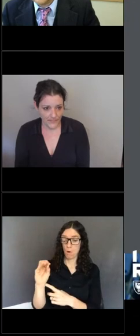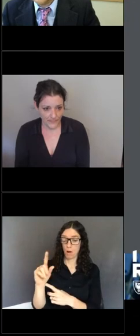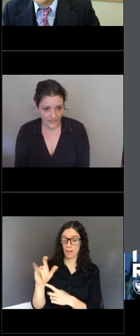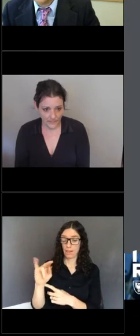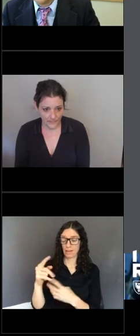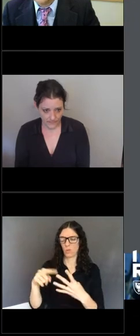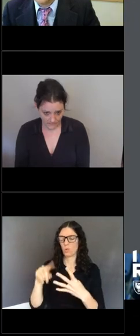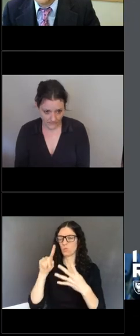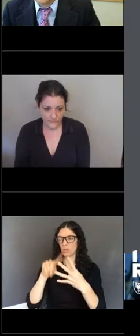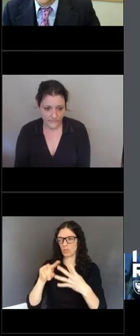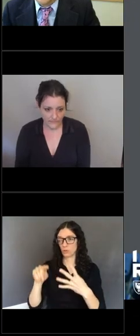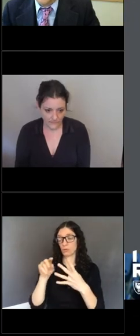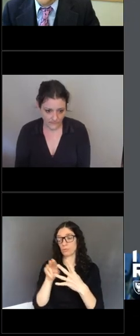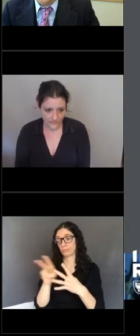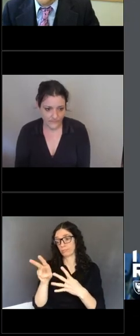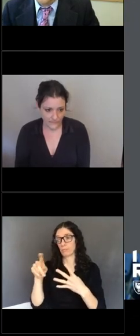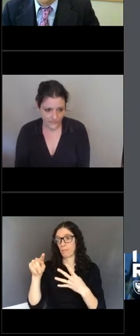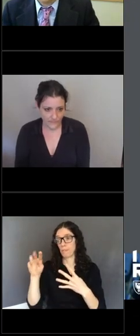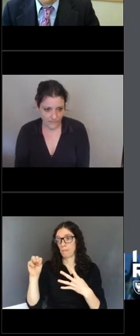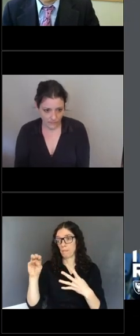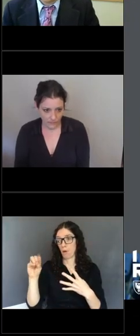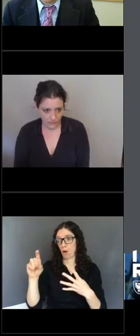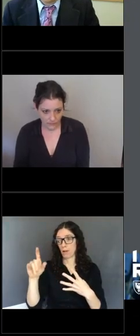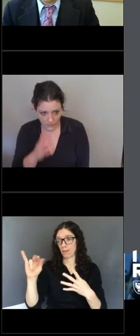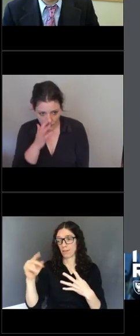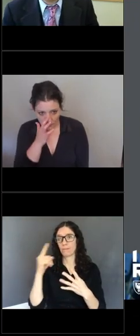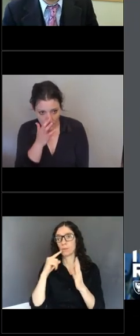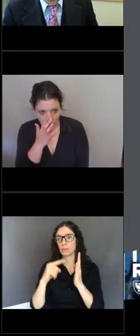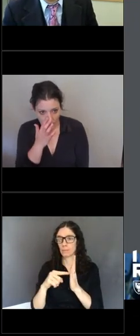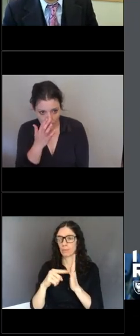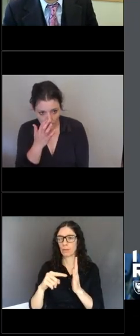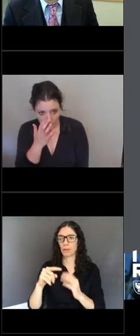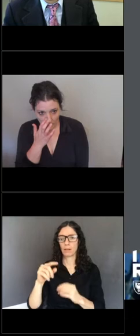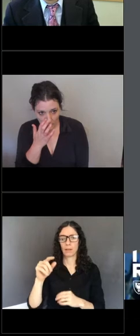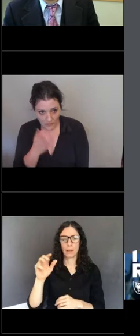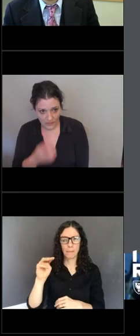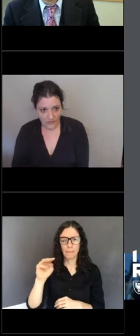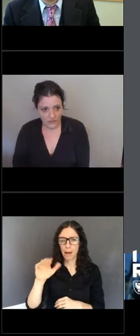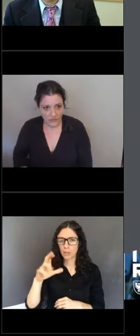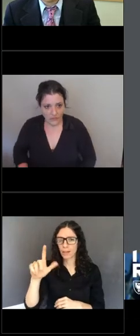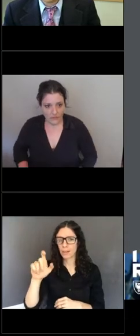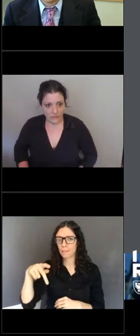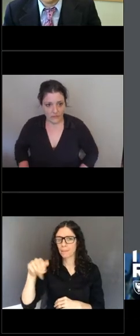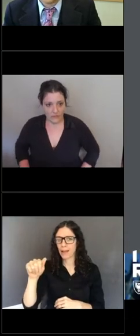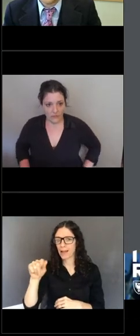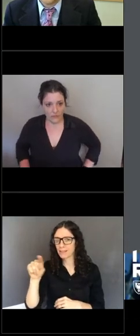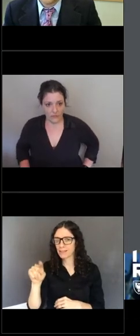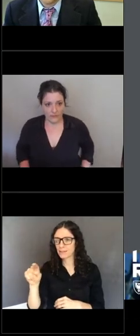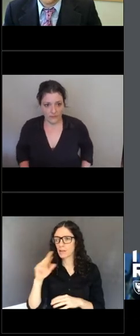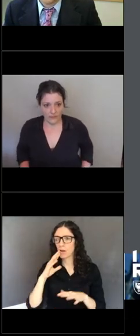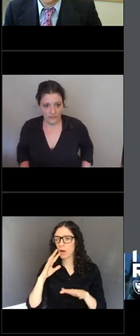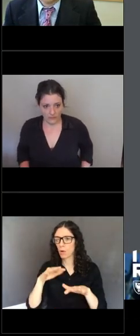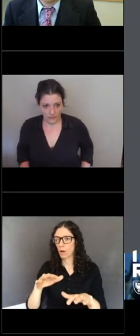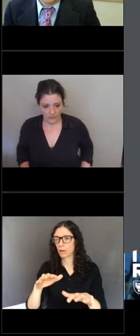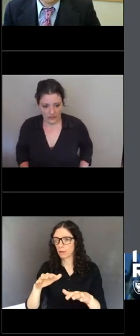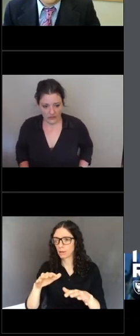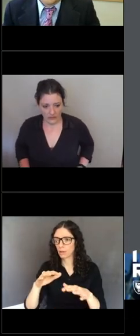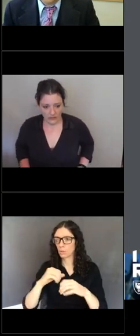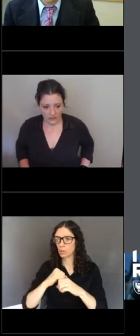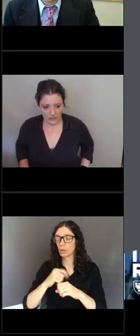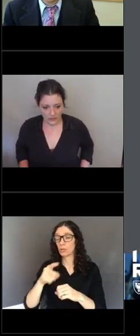let's say, in the case of the Matchlet Pass Aquatic Preserve, they were dealing with the Massachusetts Institute of Technology to